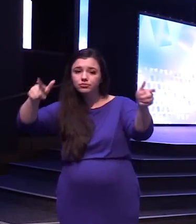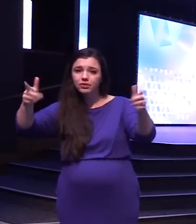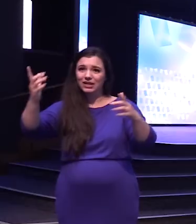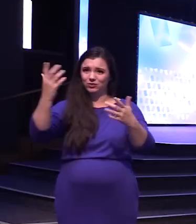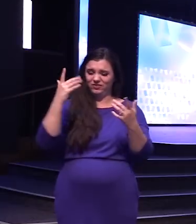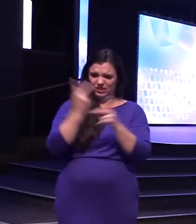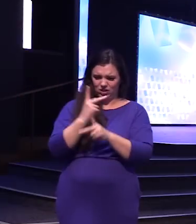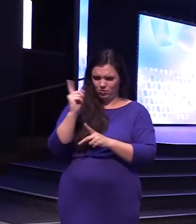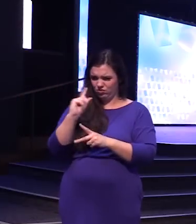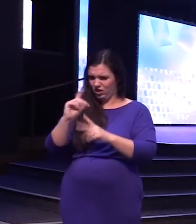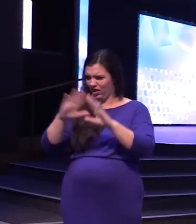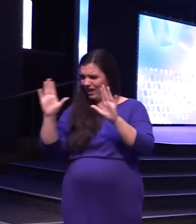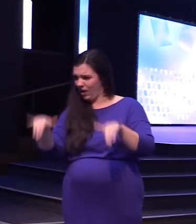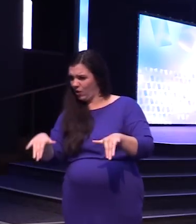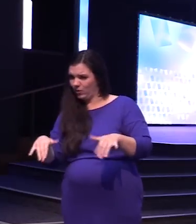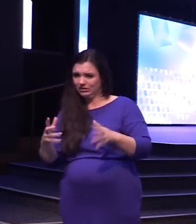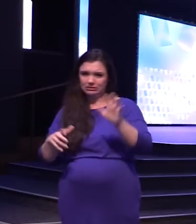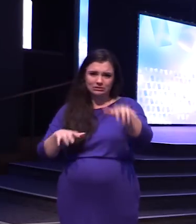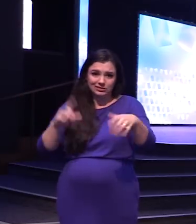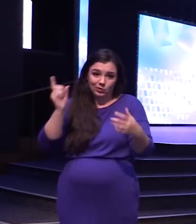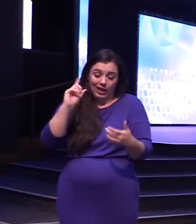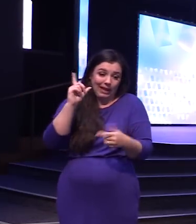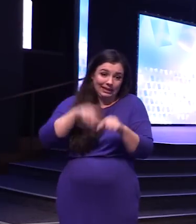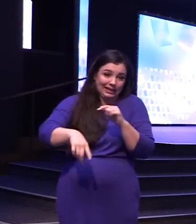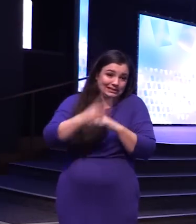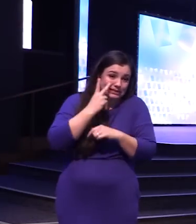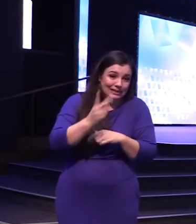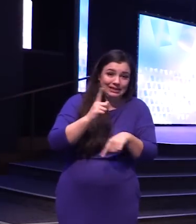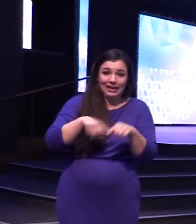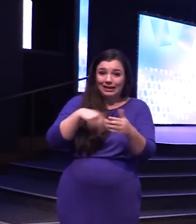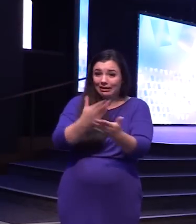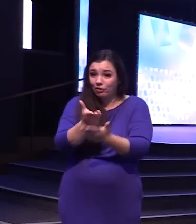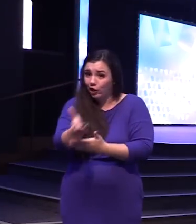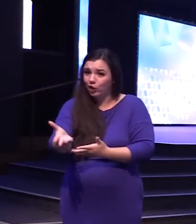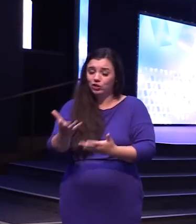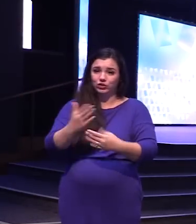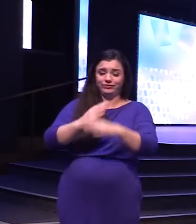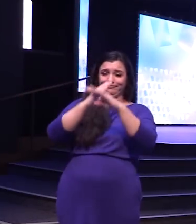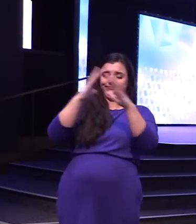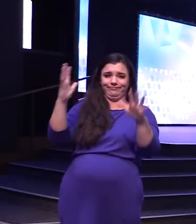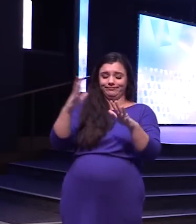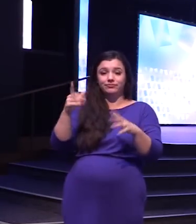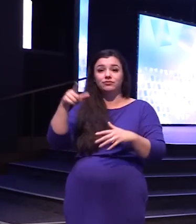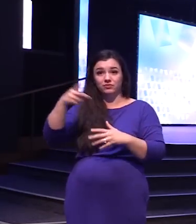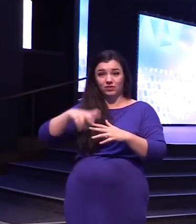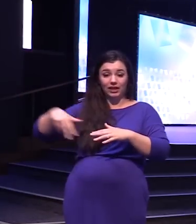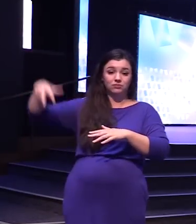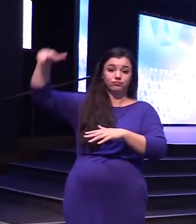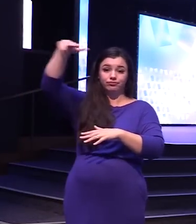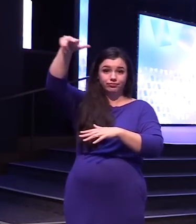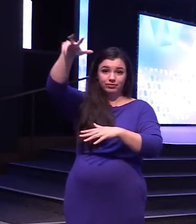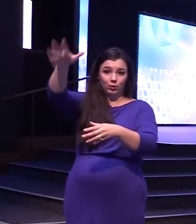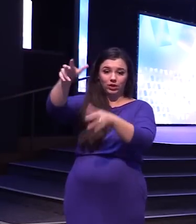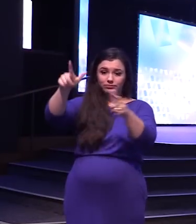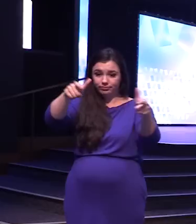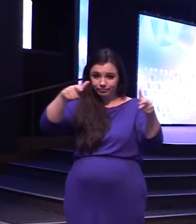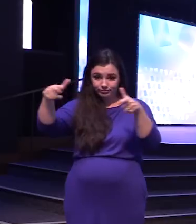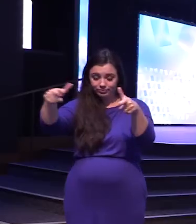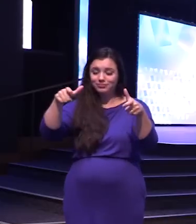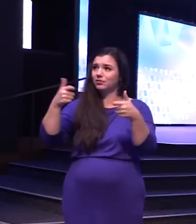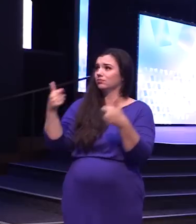house Where are going To put You know What's back there I don't know I can't see it You We can't get there So he's like Oh I'll just go Get some footage We were like That would be awesome Thank you